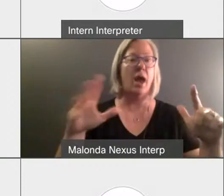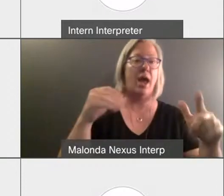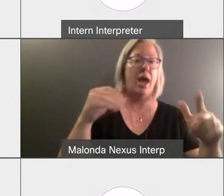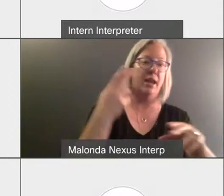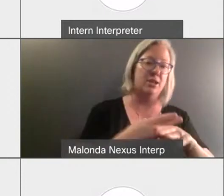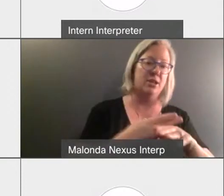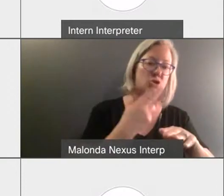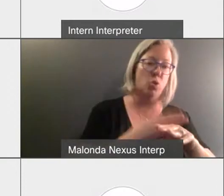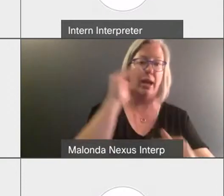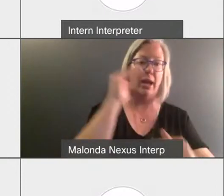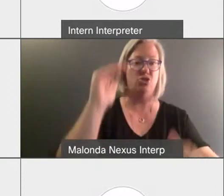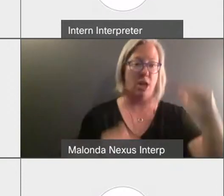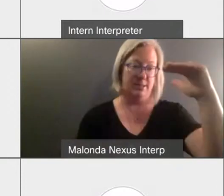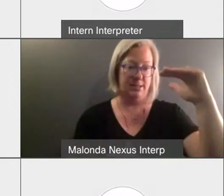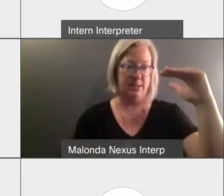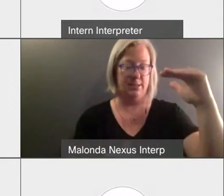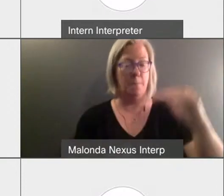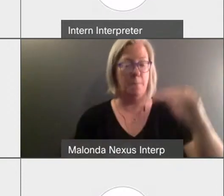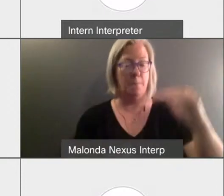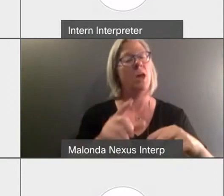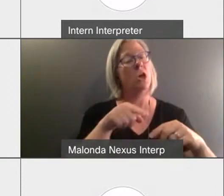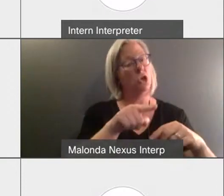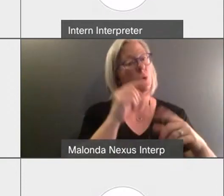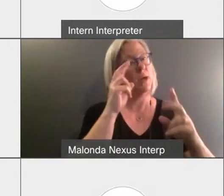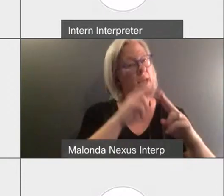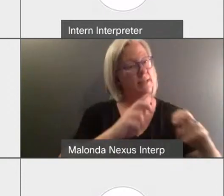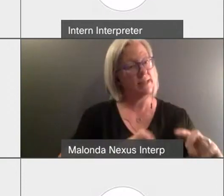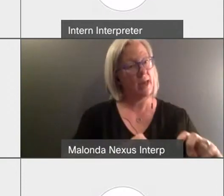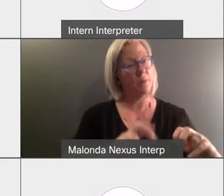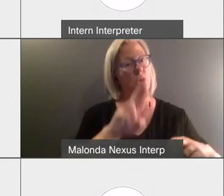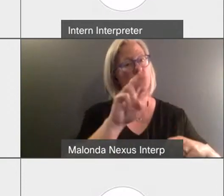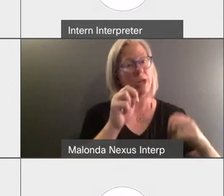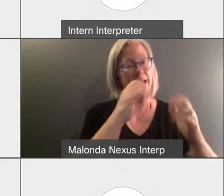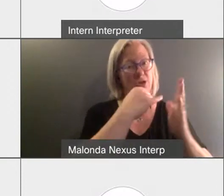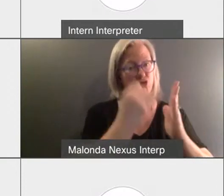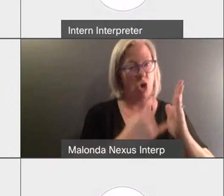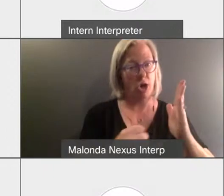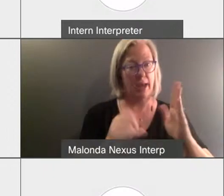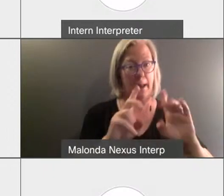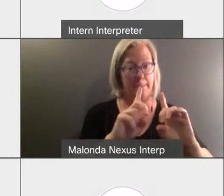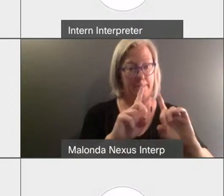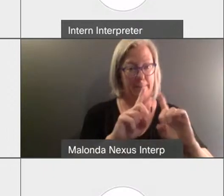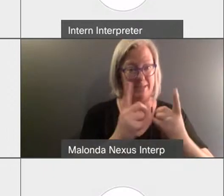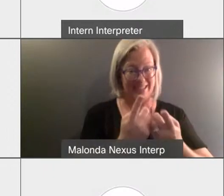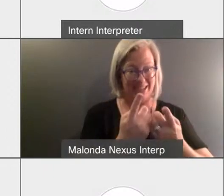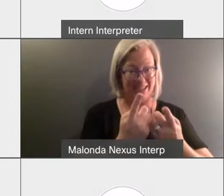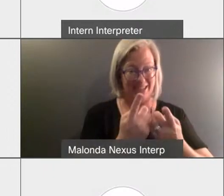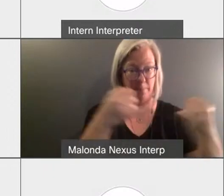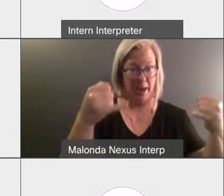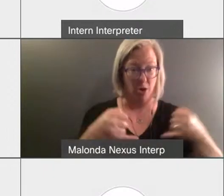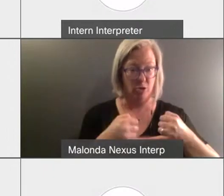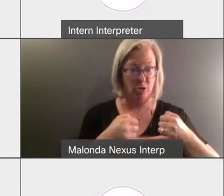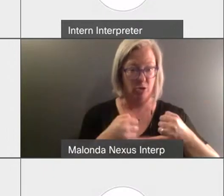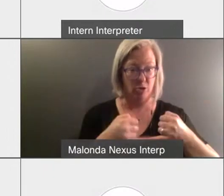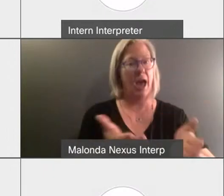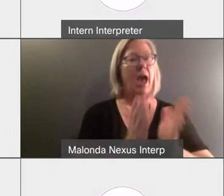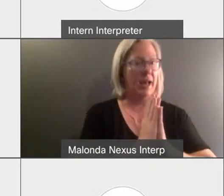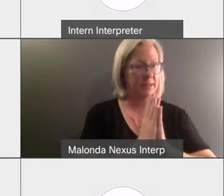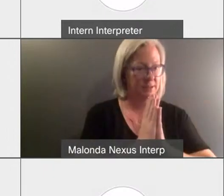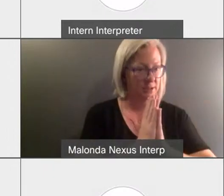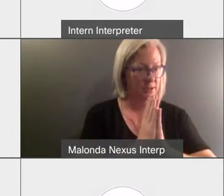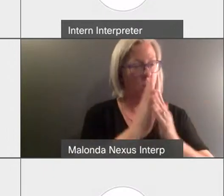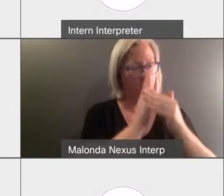historic injustices. So as you examine redrawing district boundaries, I humbly ask that you